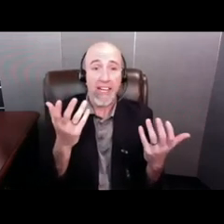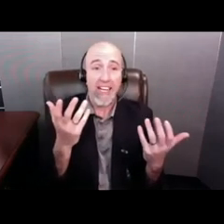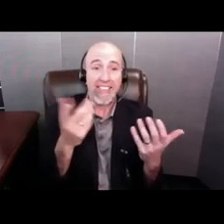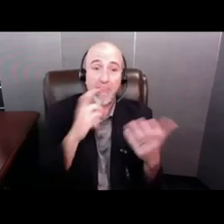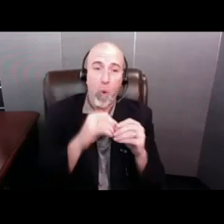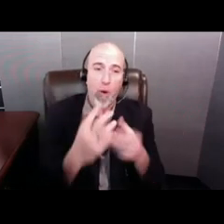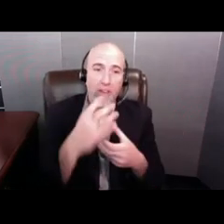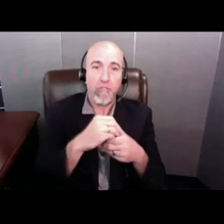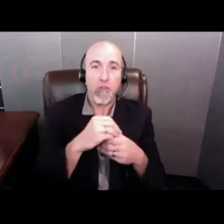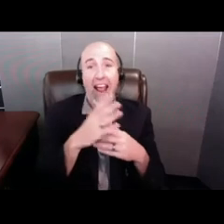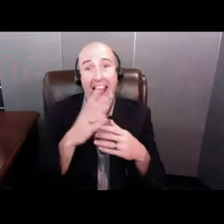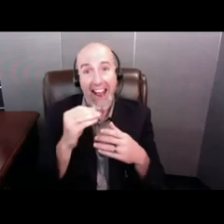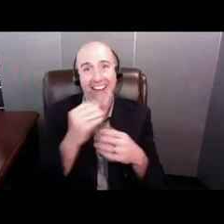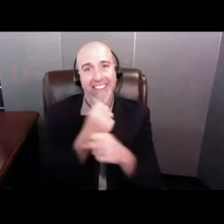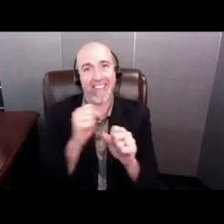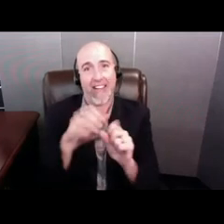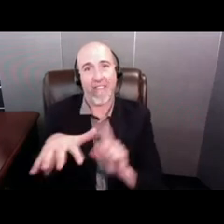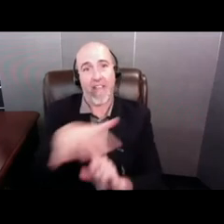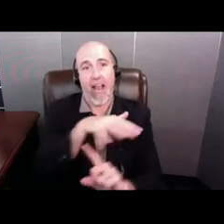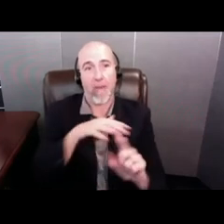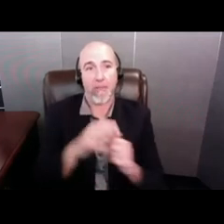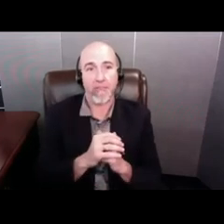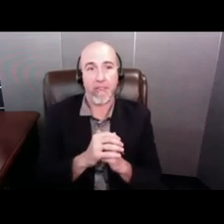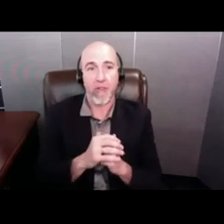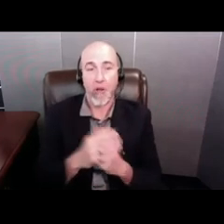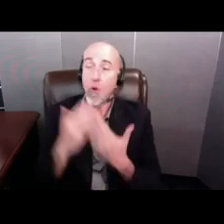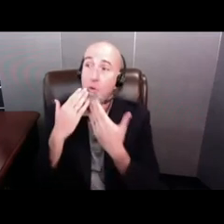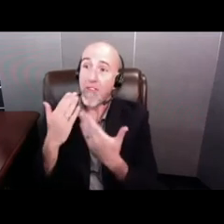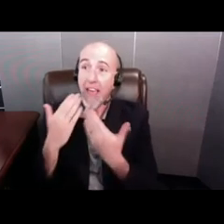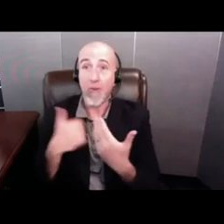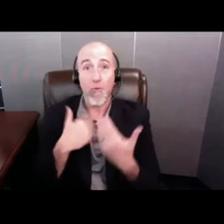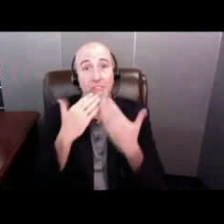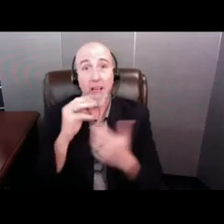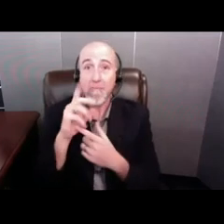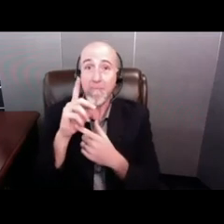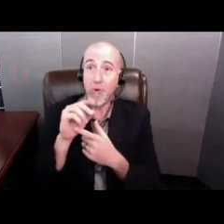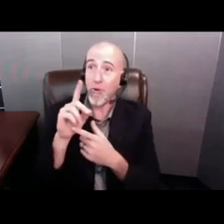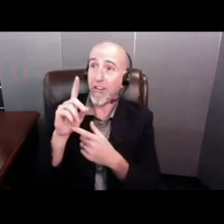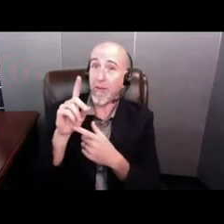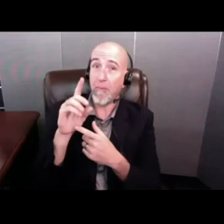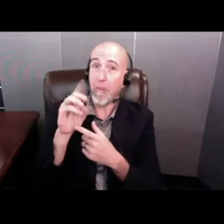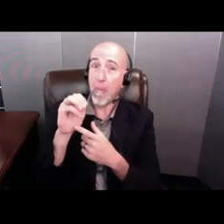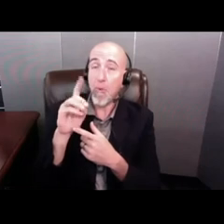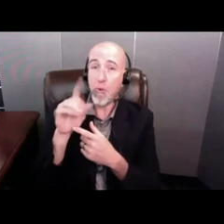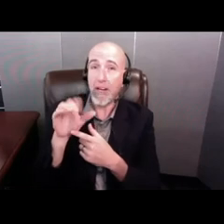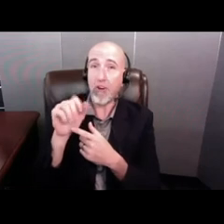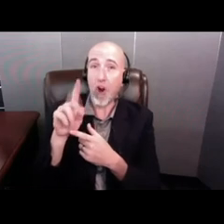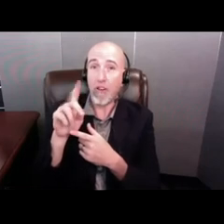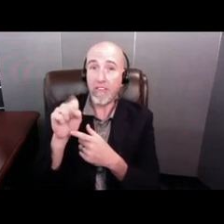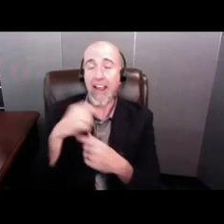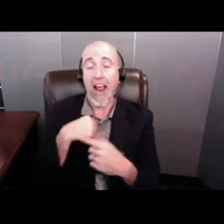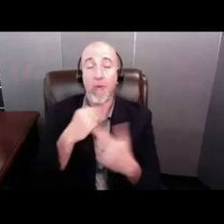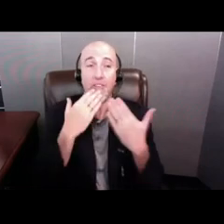it's provided in a safe environment. We thank you. We thank Moody Gardens. We definitely thank the ADA for